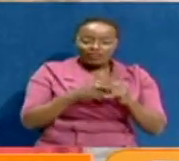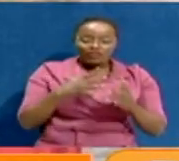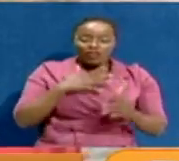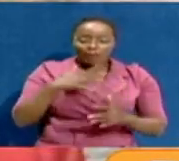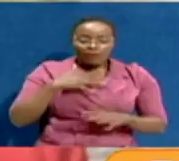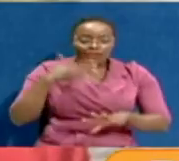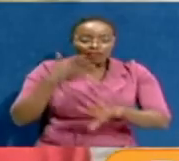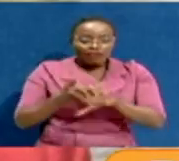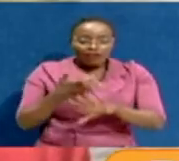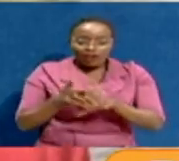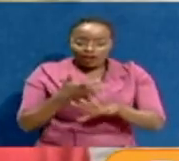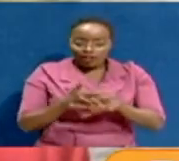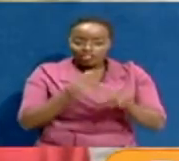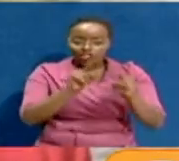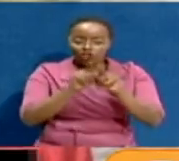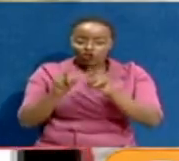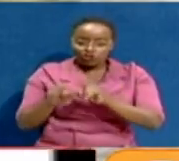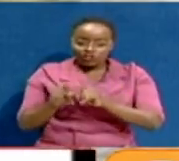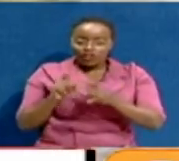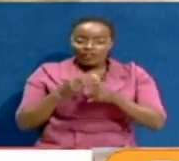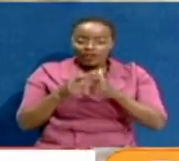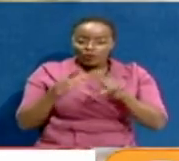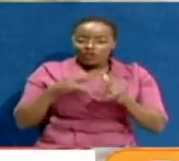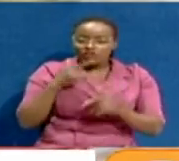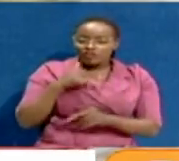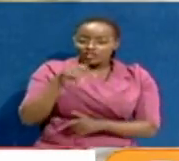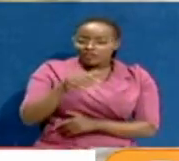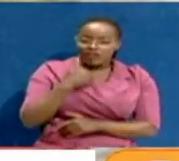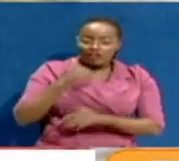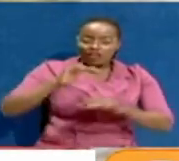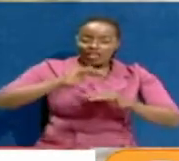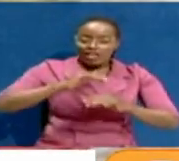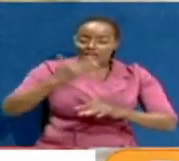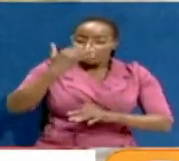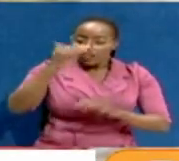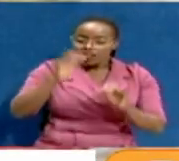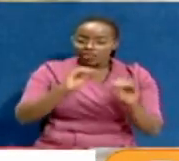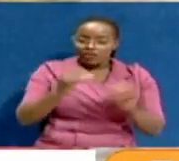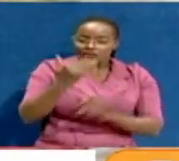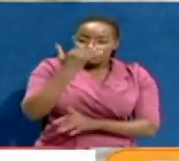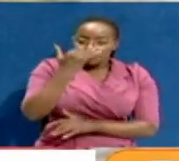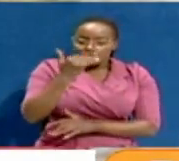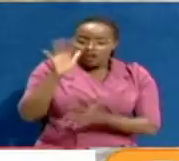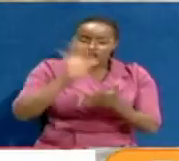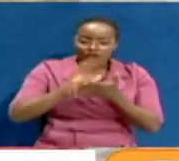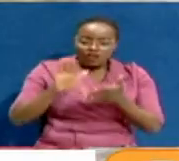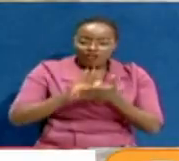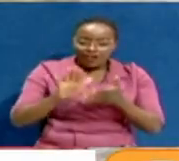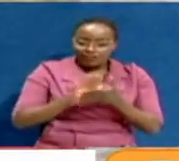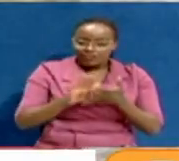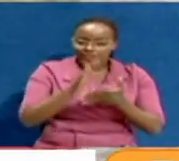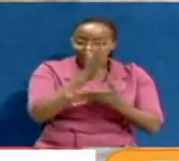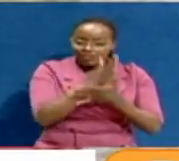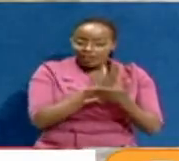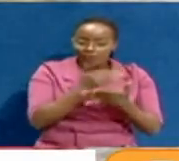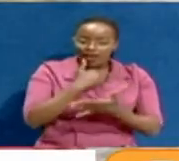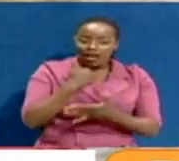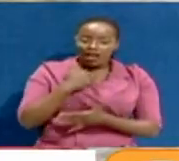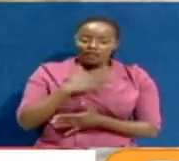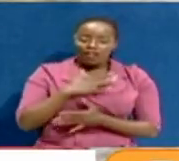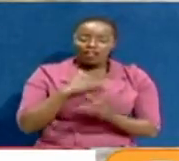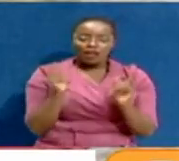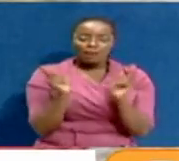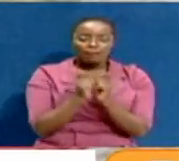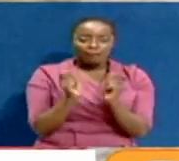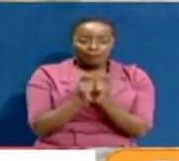difficulty with breathing. They may begin to feel like they're not getting enough air and they're breathing a little faster. Some may have some chest